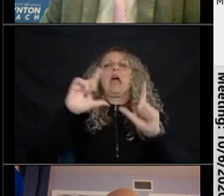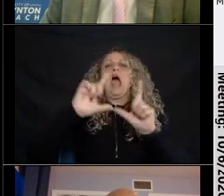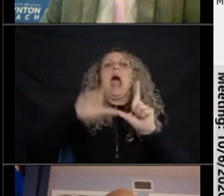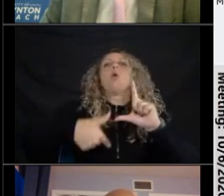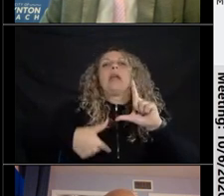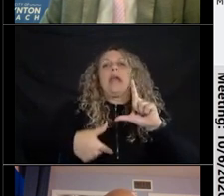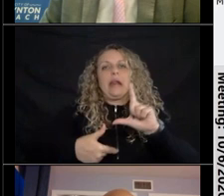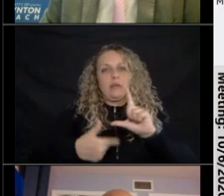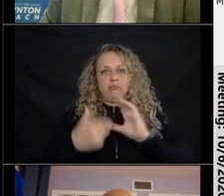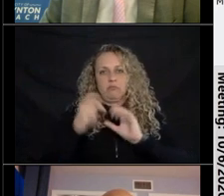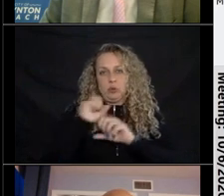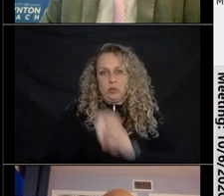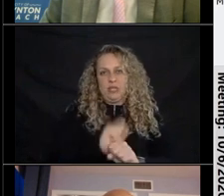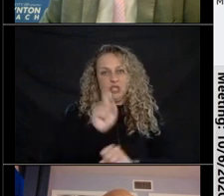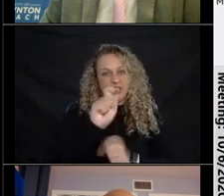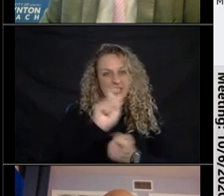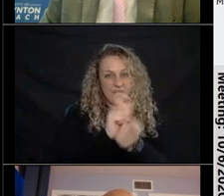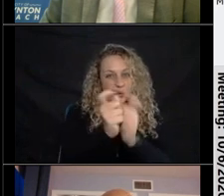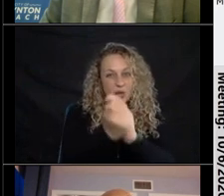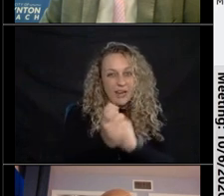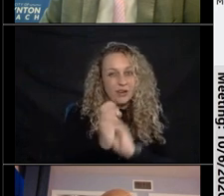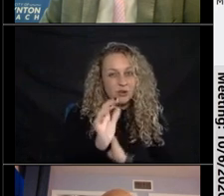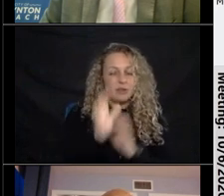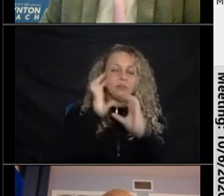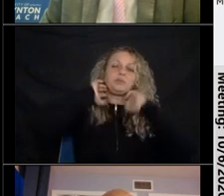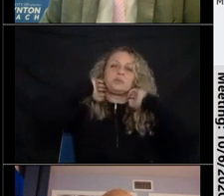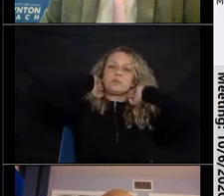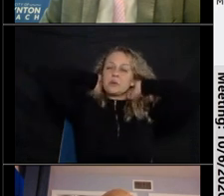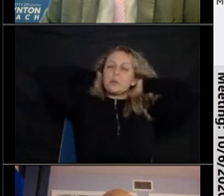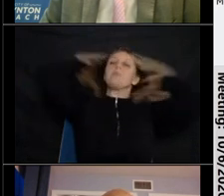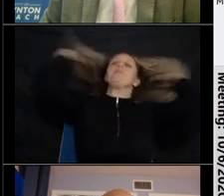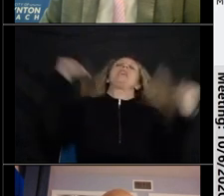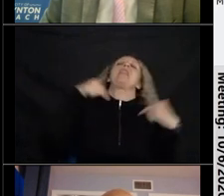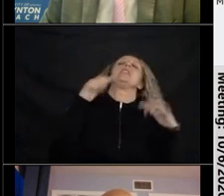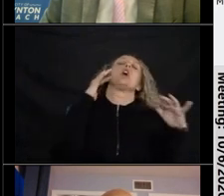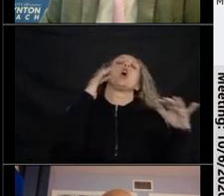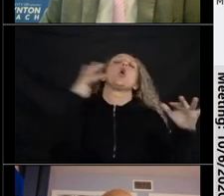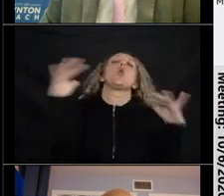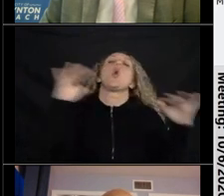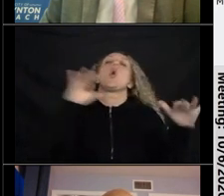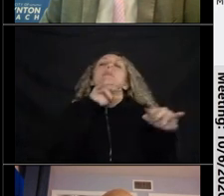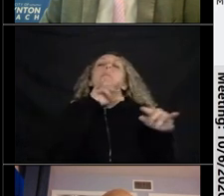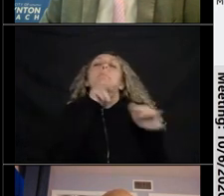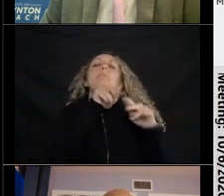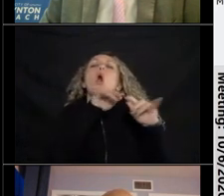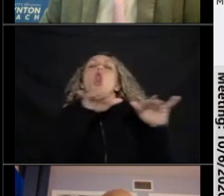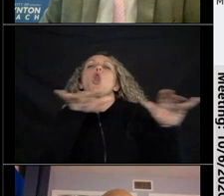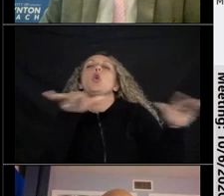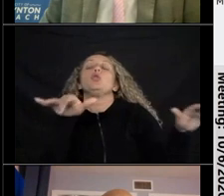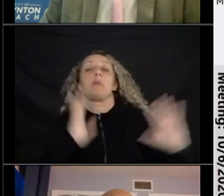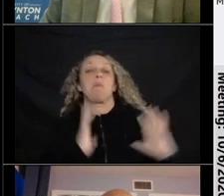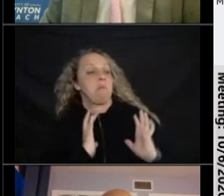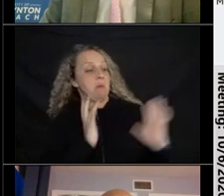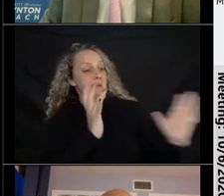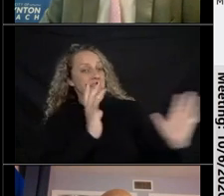to change. This noise pollution may have been fine in